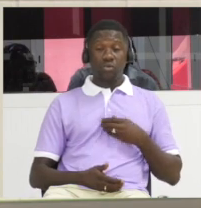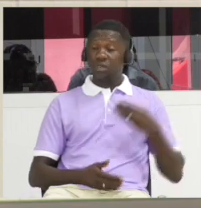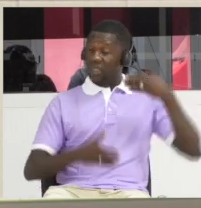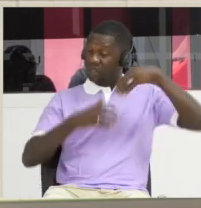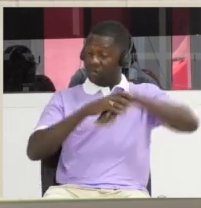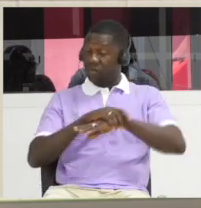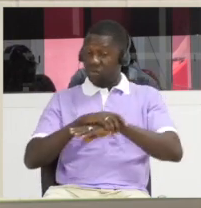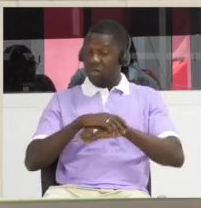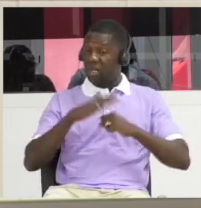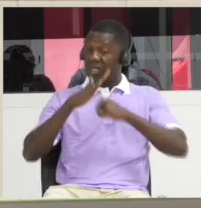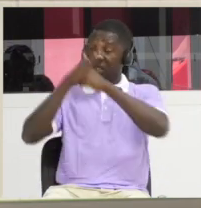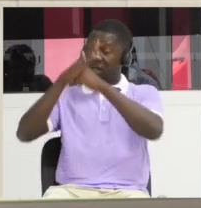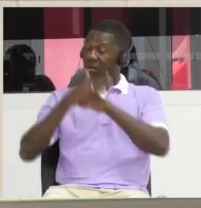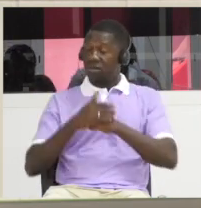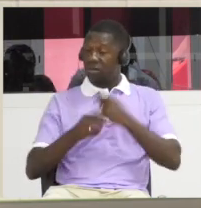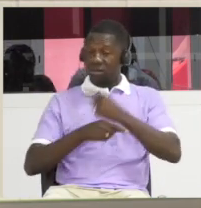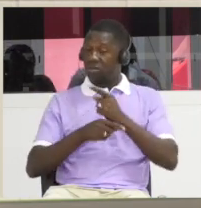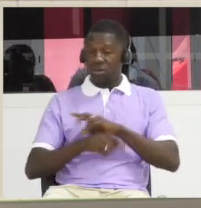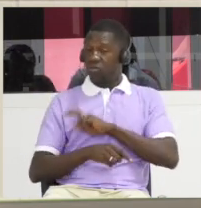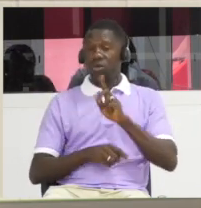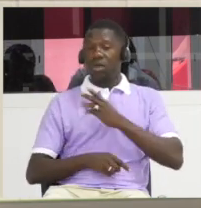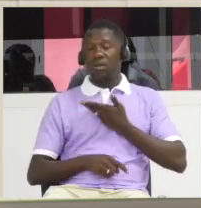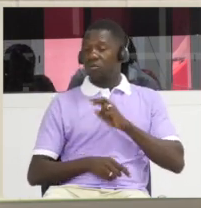concerned, he had no power